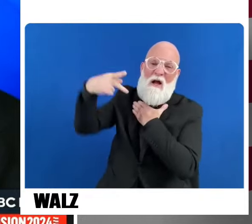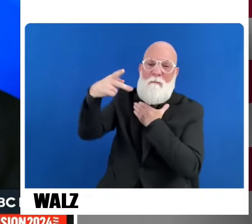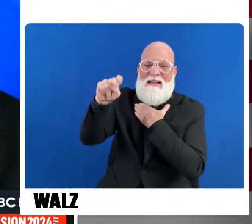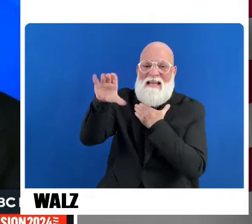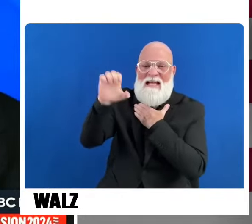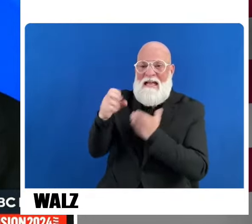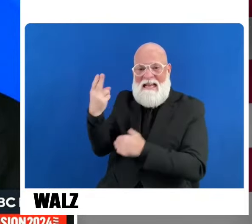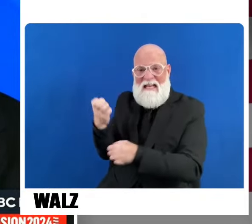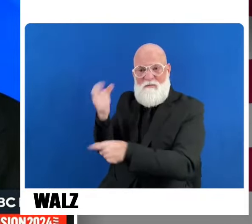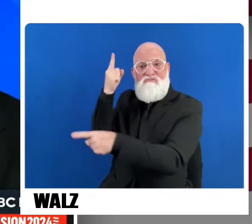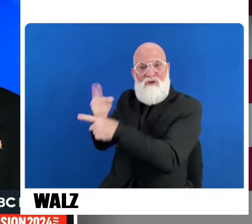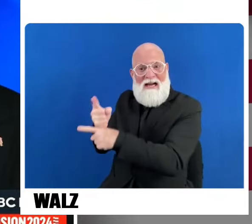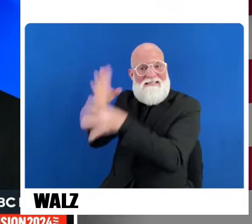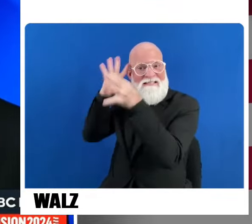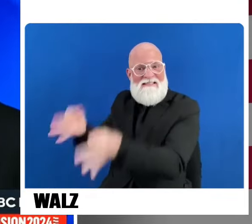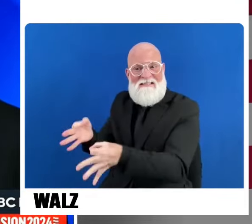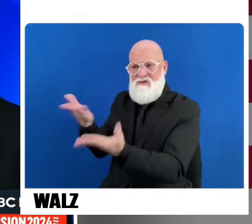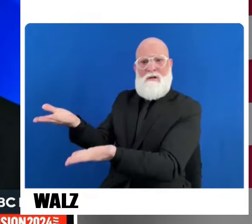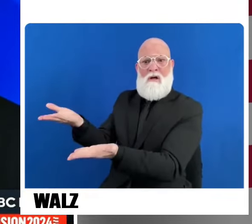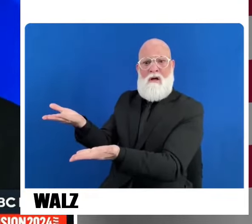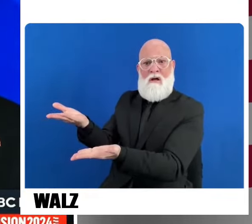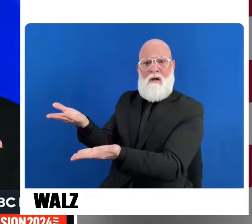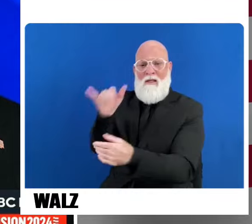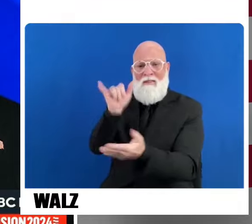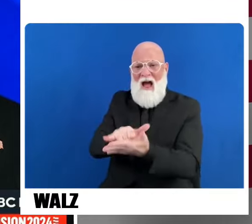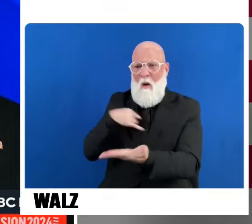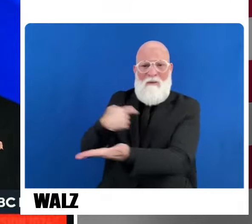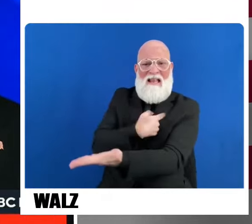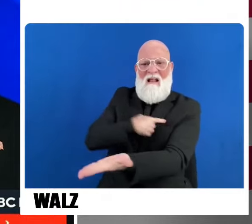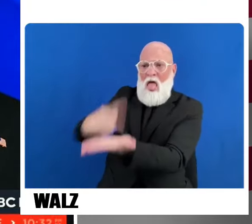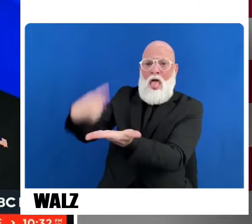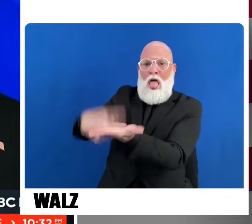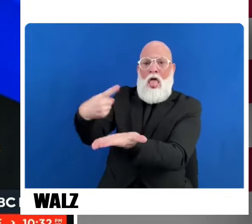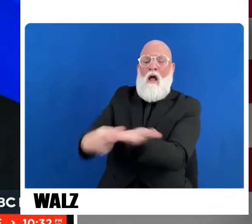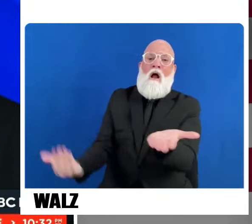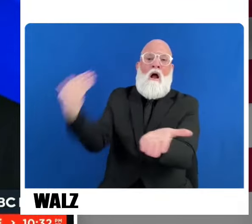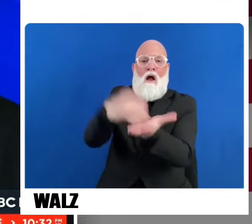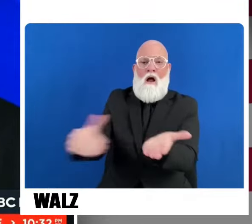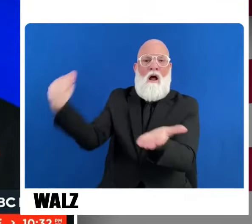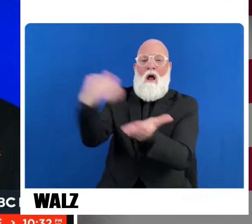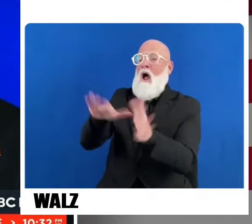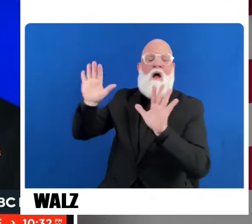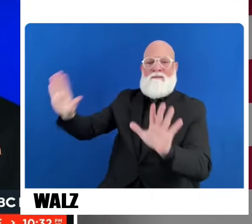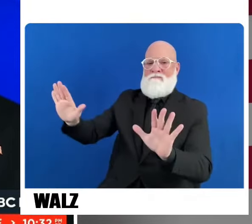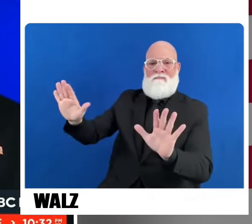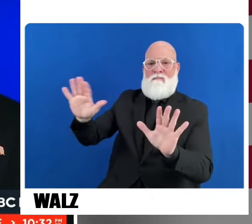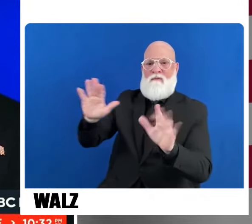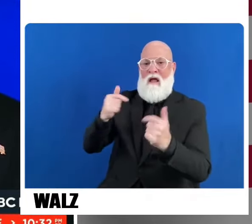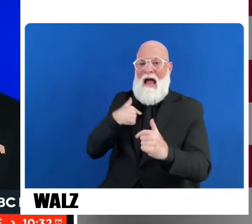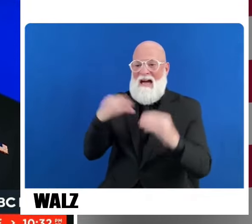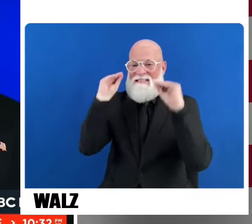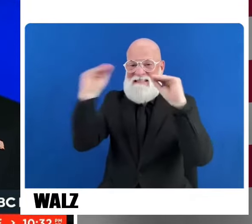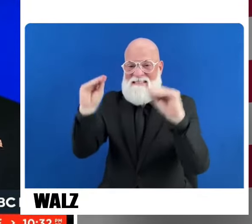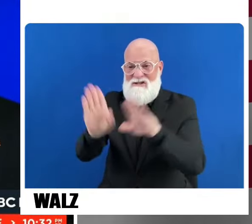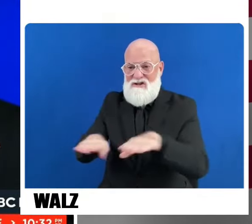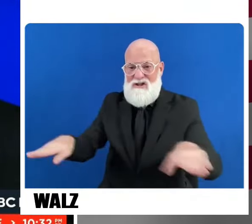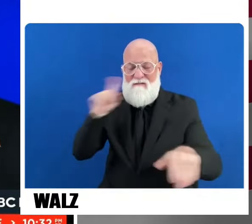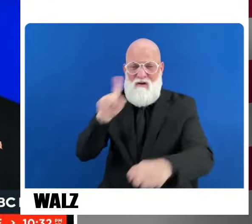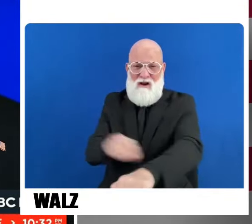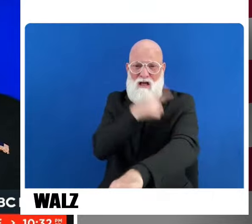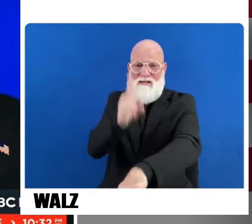was adjudicated over and over and over. I worked with kids long enough to know, and I said as a football coach, sometimes you really want to win, but